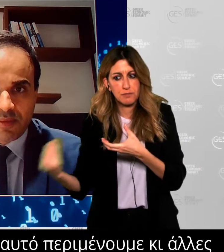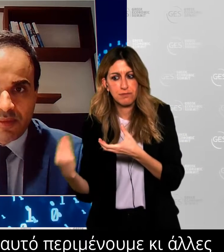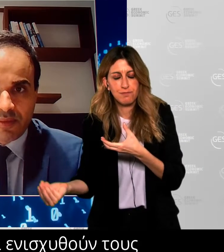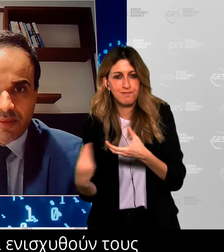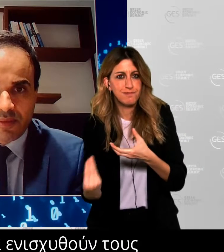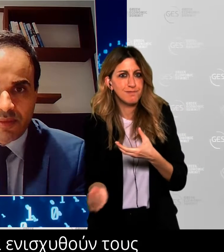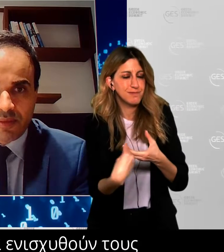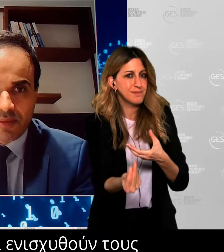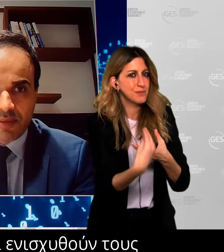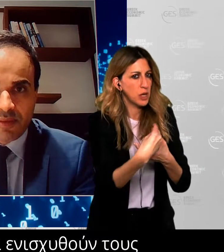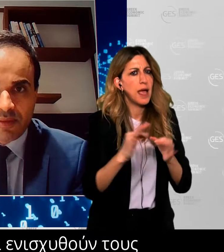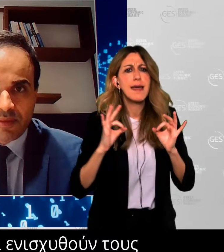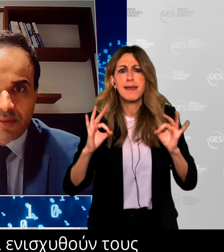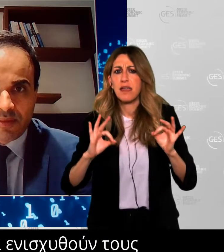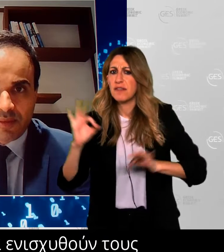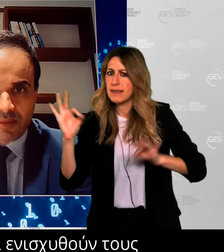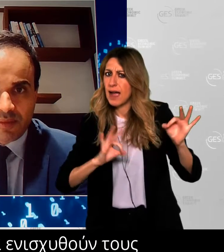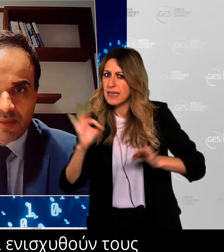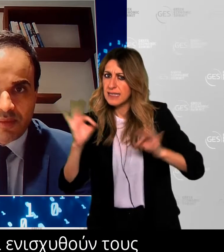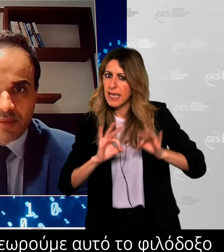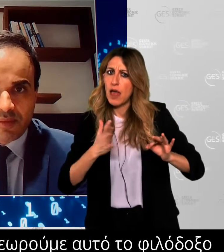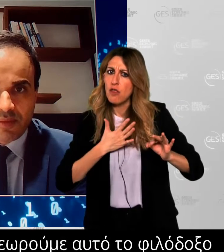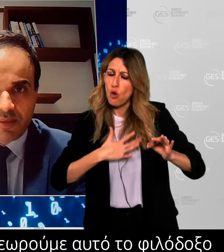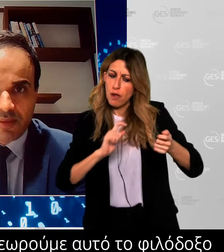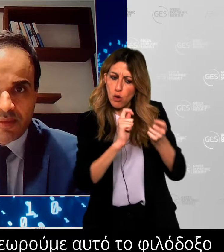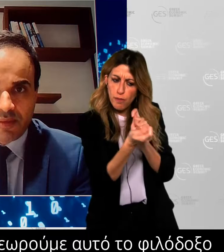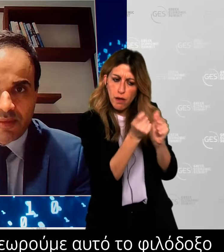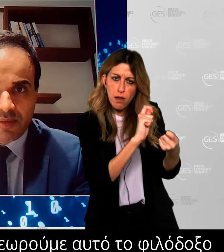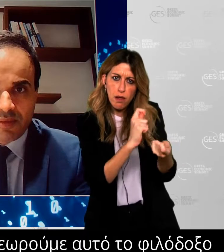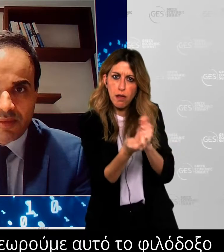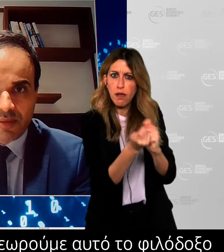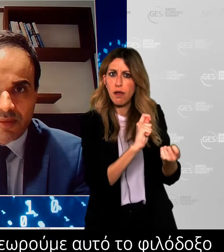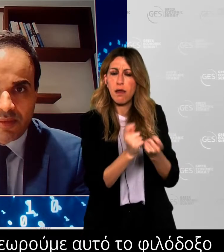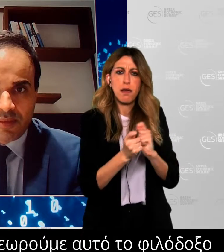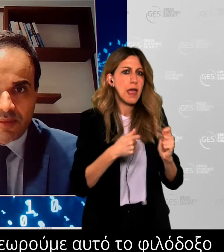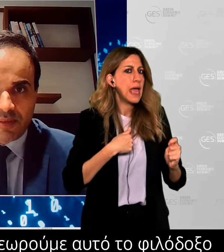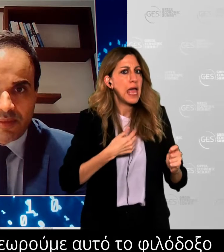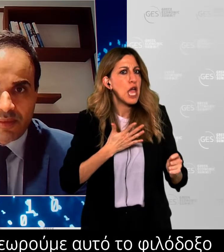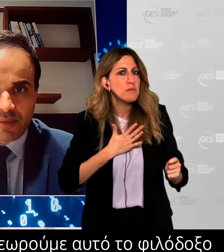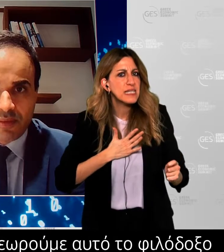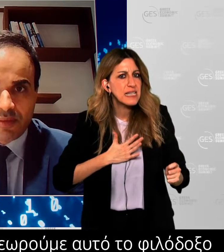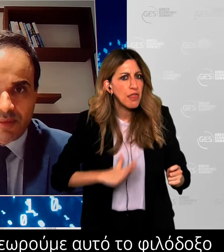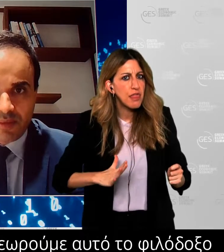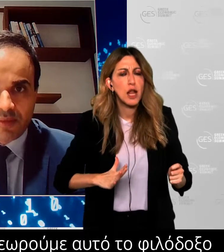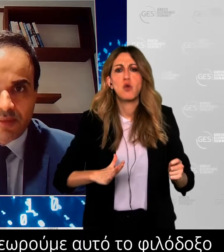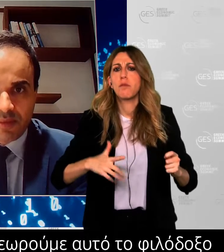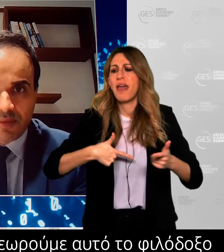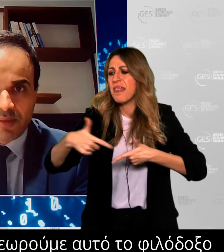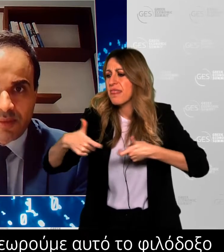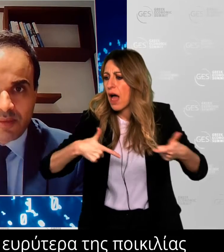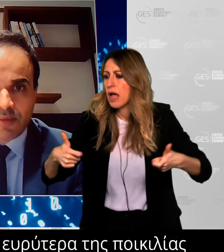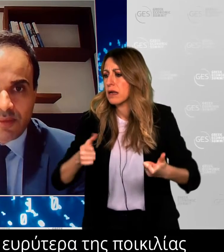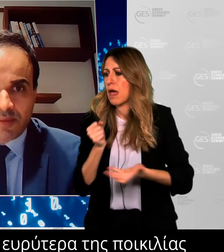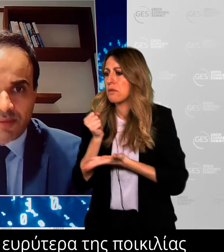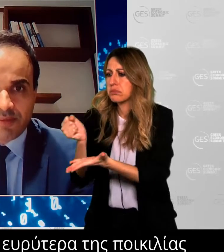we will bring in a wider range of products. At the moment, this is mainly focused on balance sheet lending, but we know that there is work going on